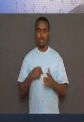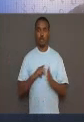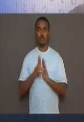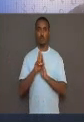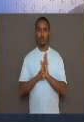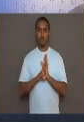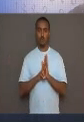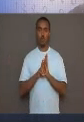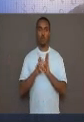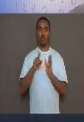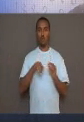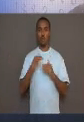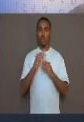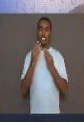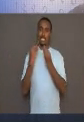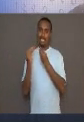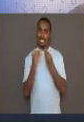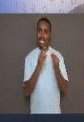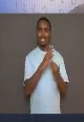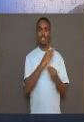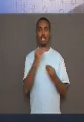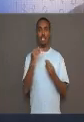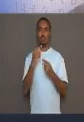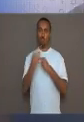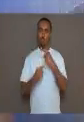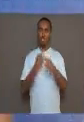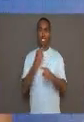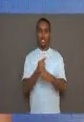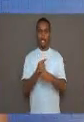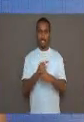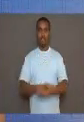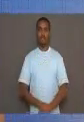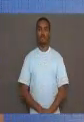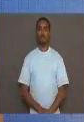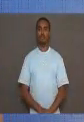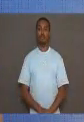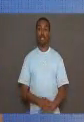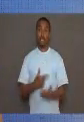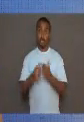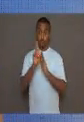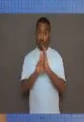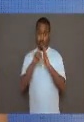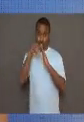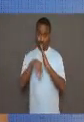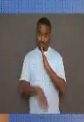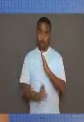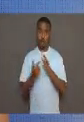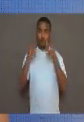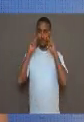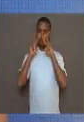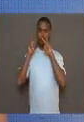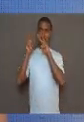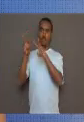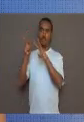unit on trade and globalization. Throughout this unit, we will